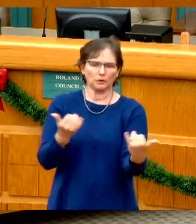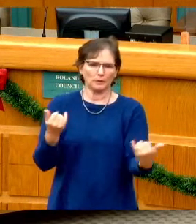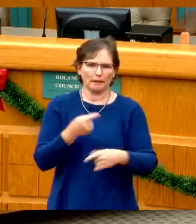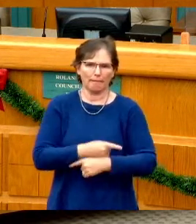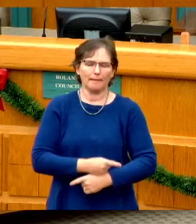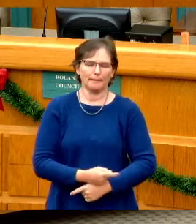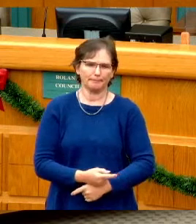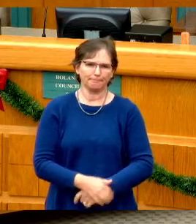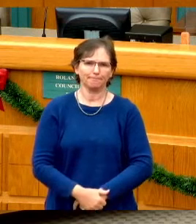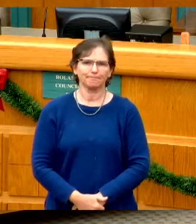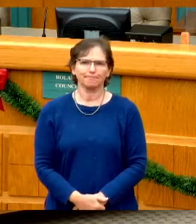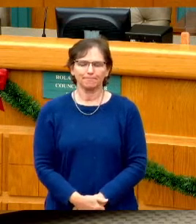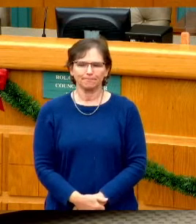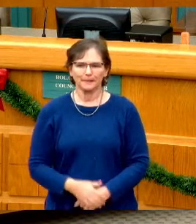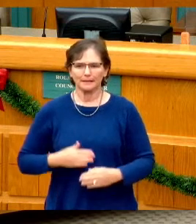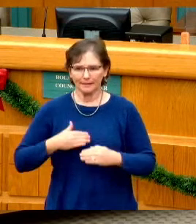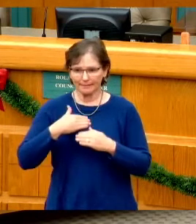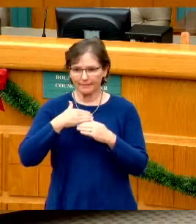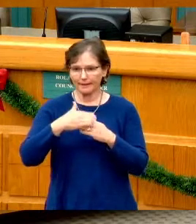Next slide.